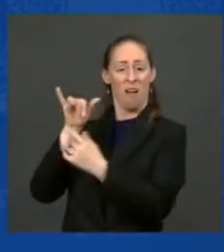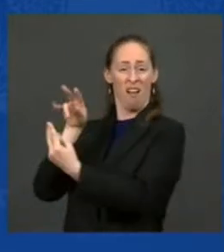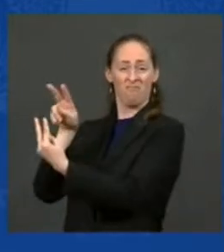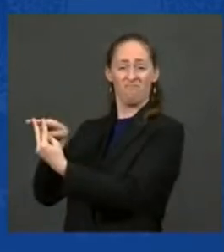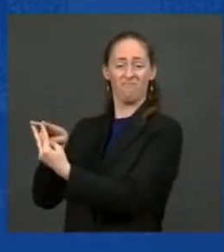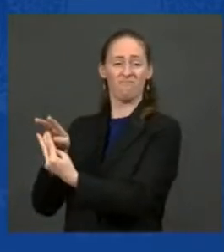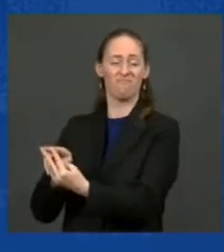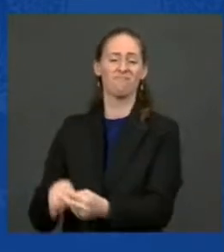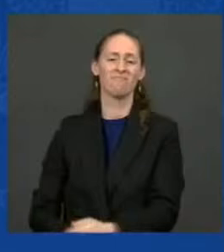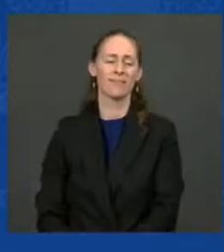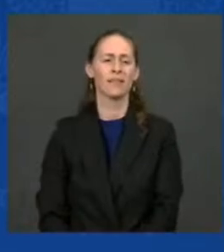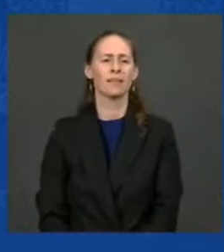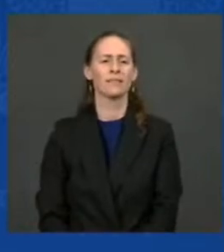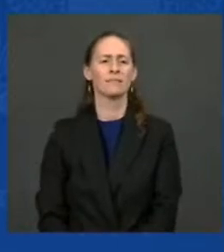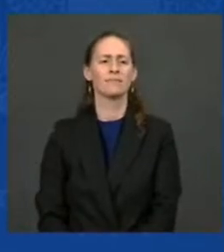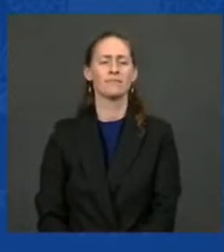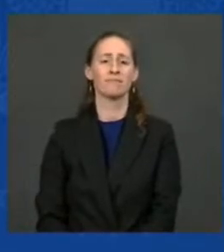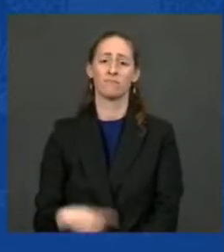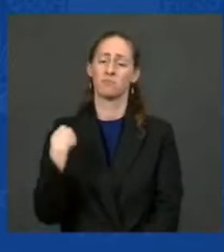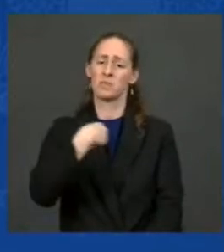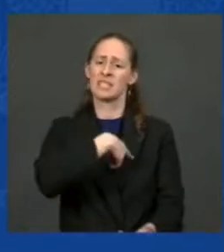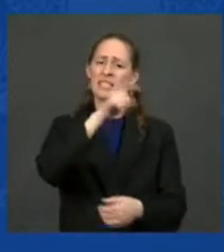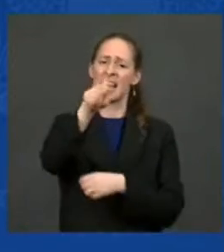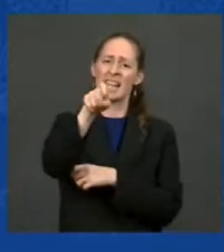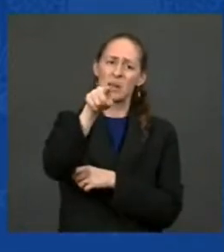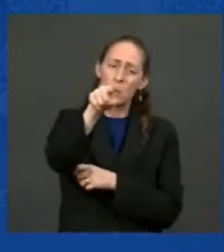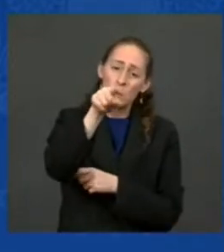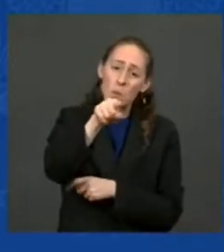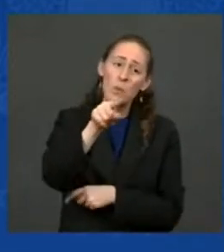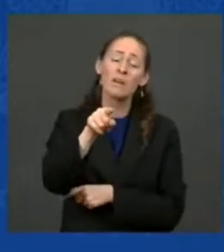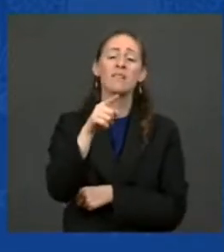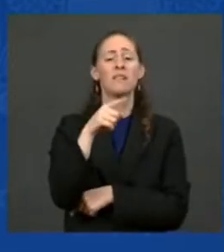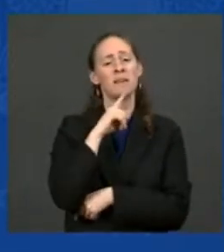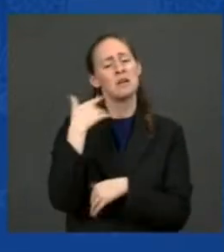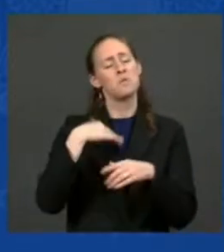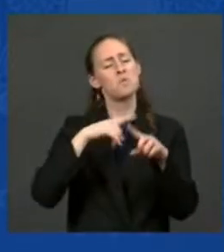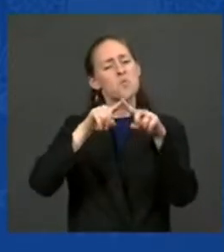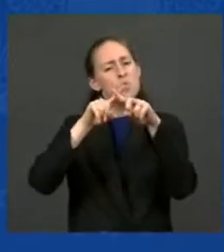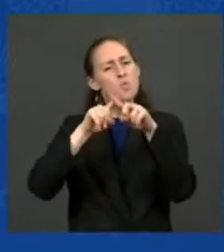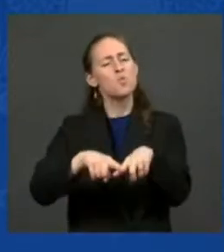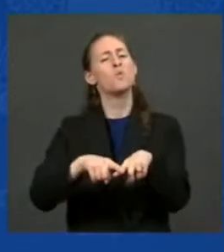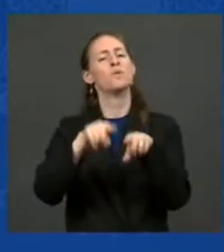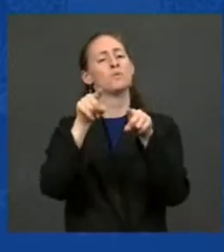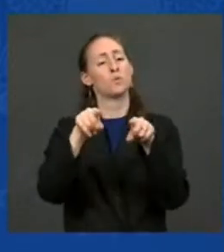We need you. We need you badly.